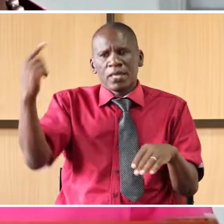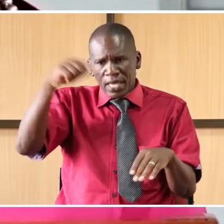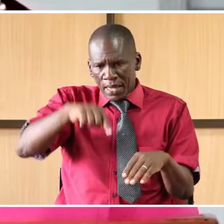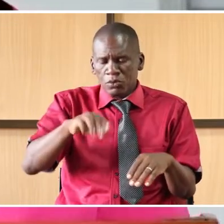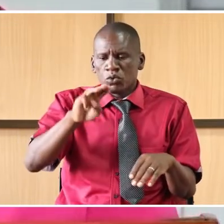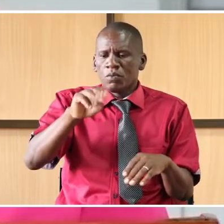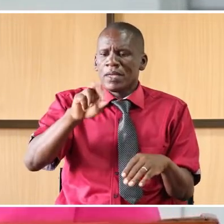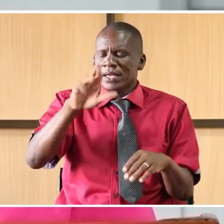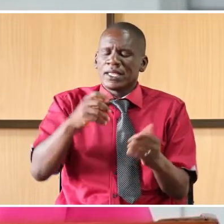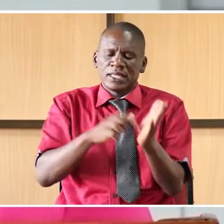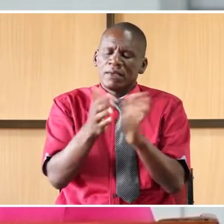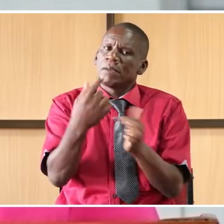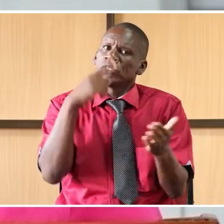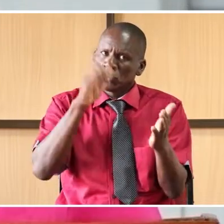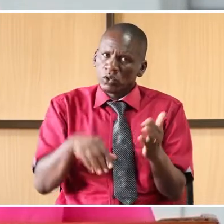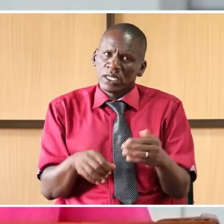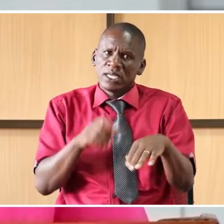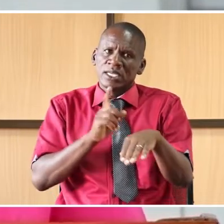Mary, the Bible says,